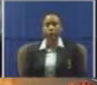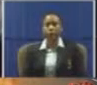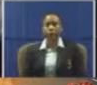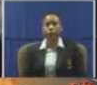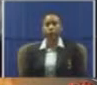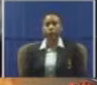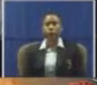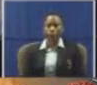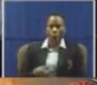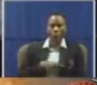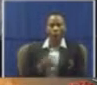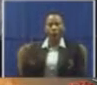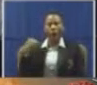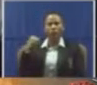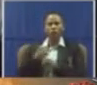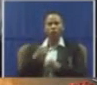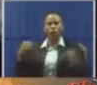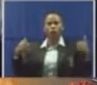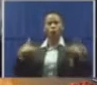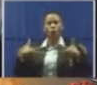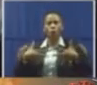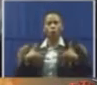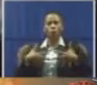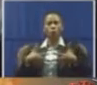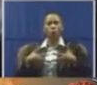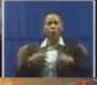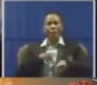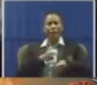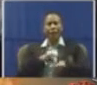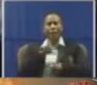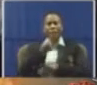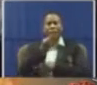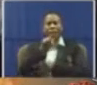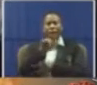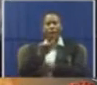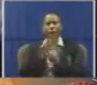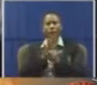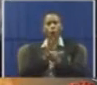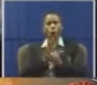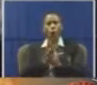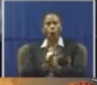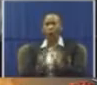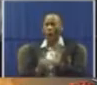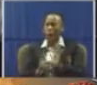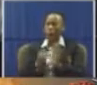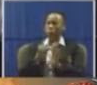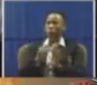We were all shocked last year when the DNA backlog reached a staggering